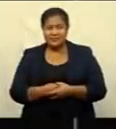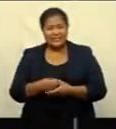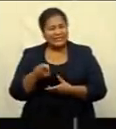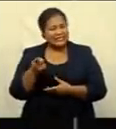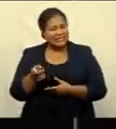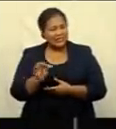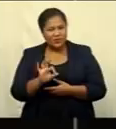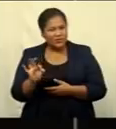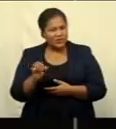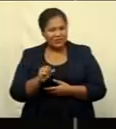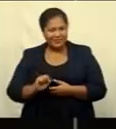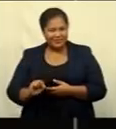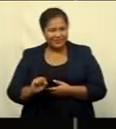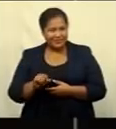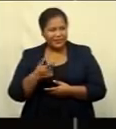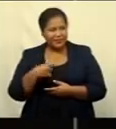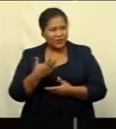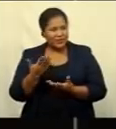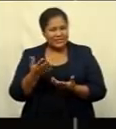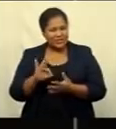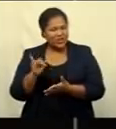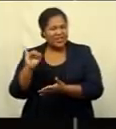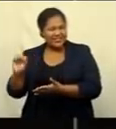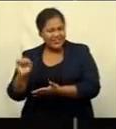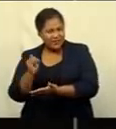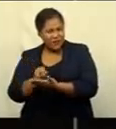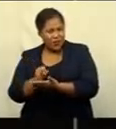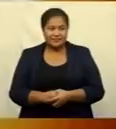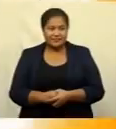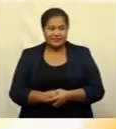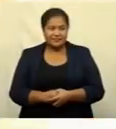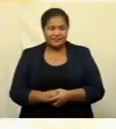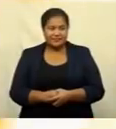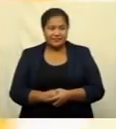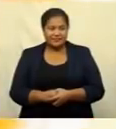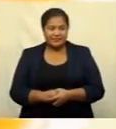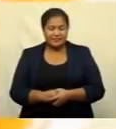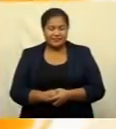denied through no fault of his, it was a spectacular run.